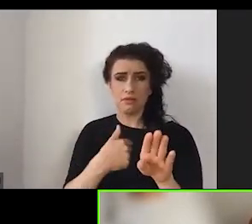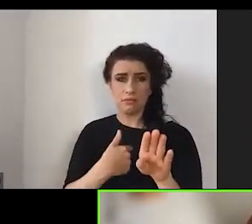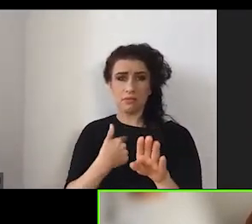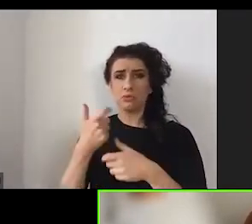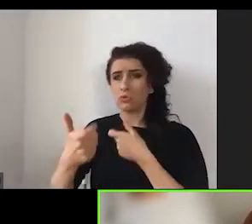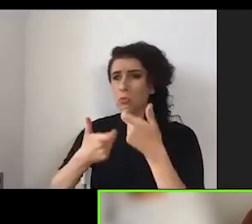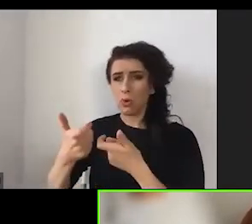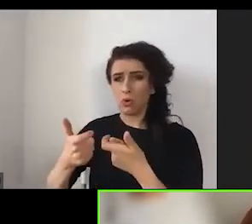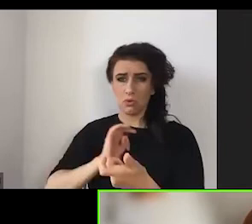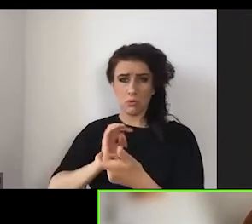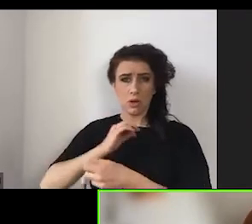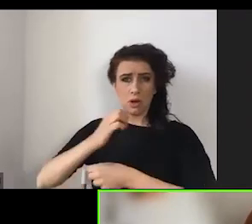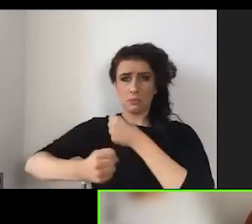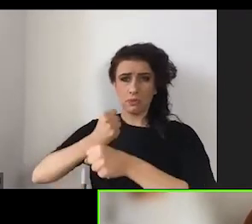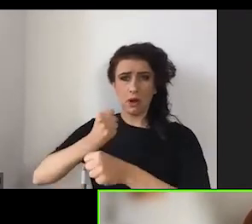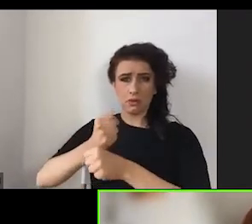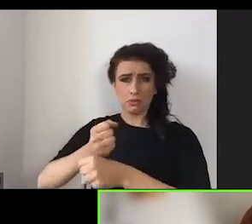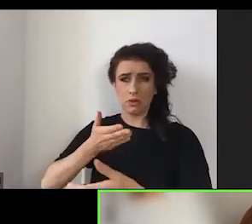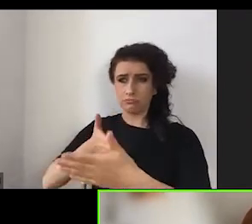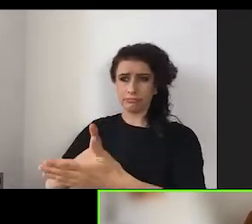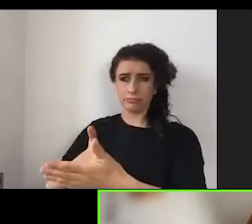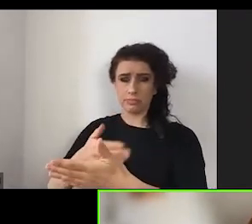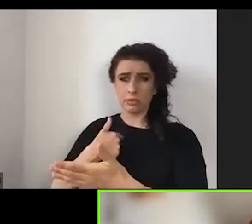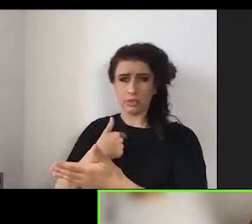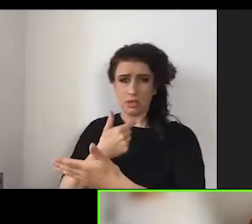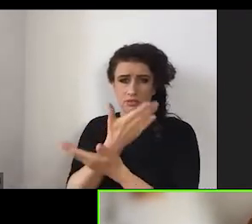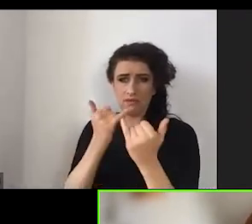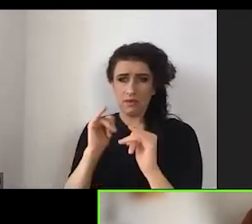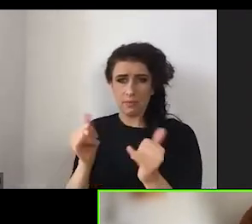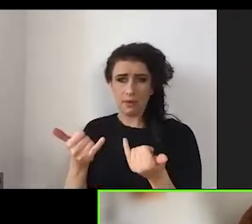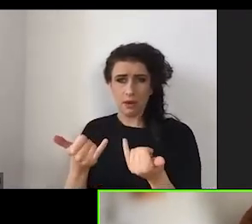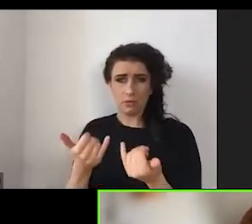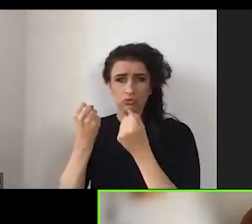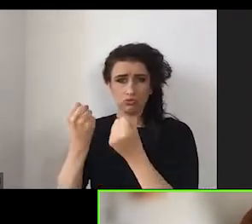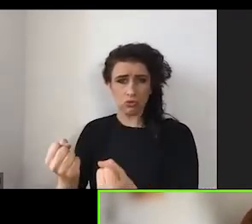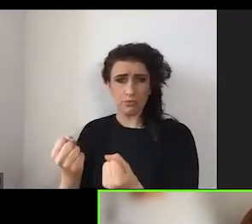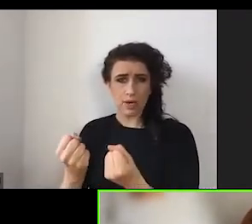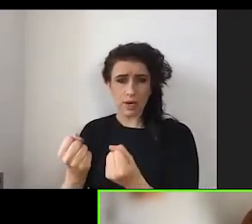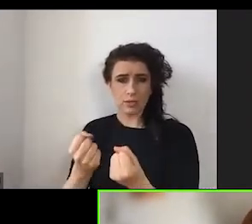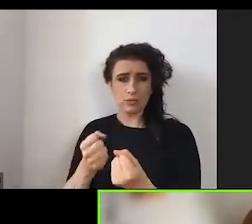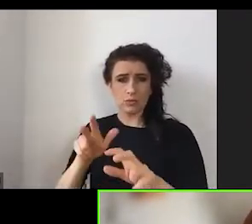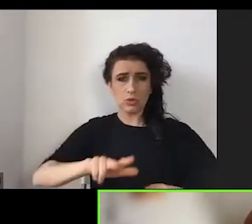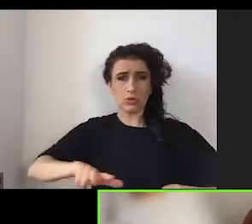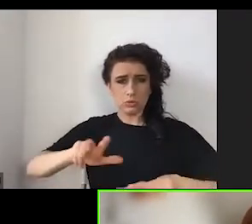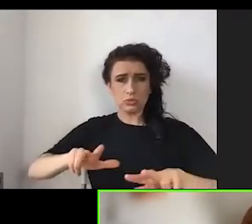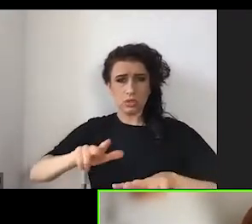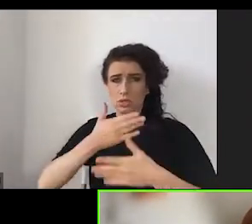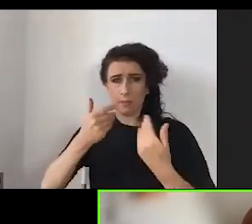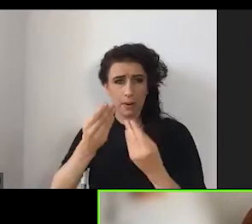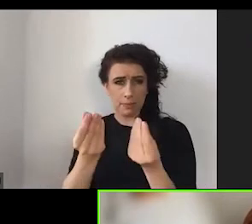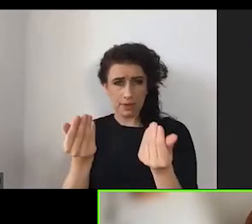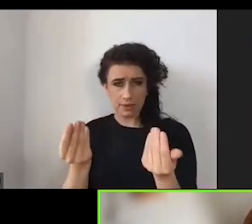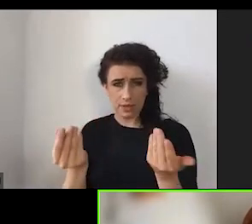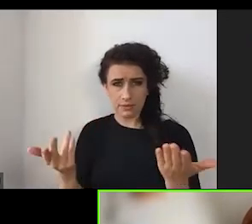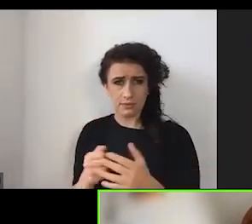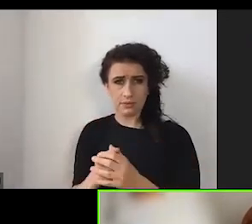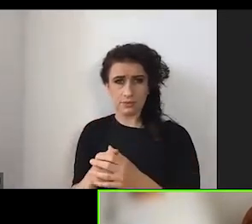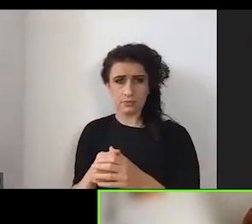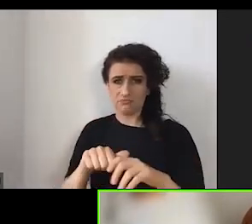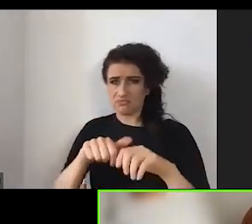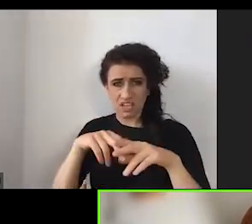have a lot of internet or access, or they don't have internet, computers. And the girls start